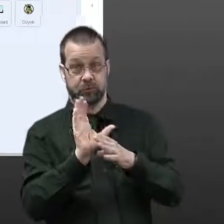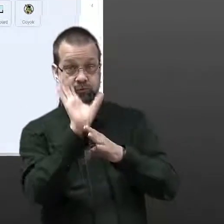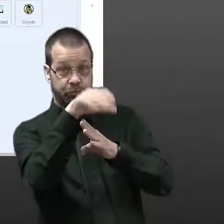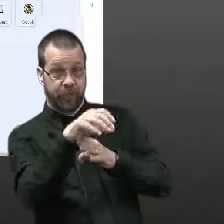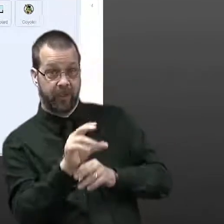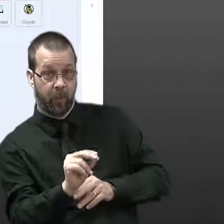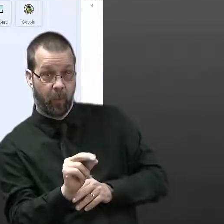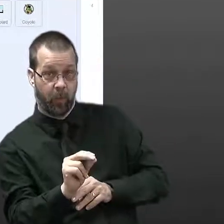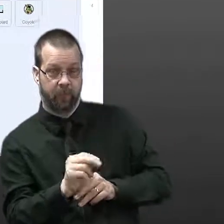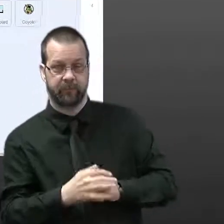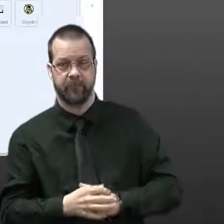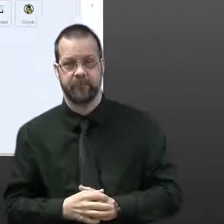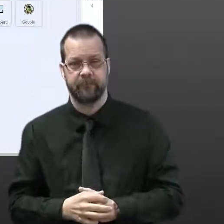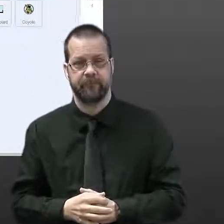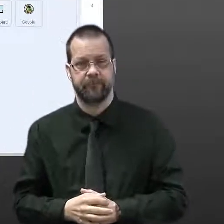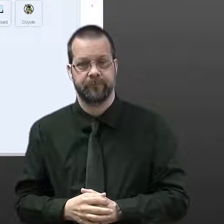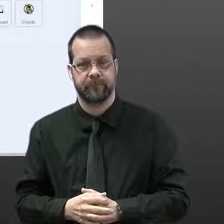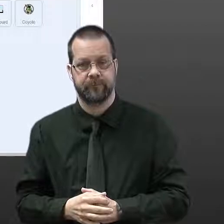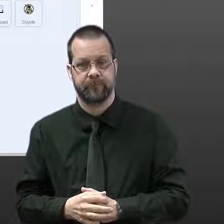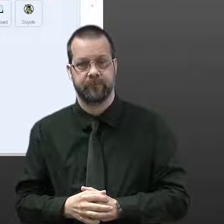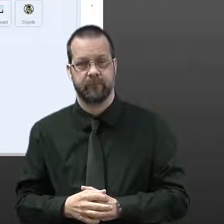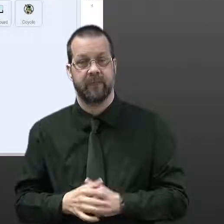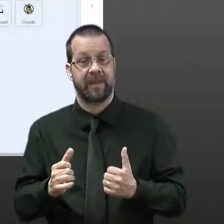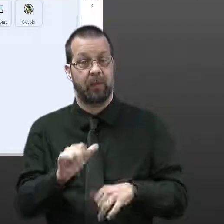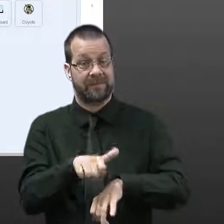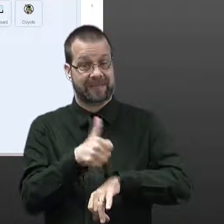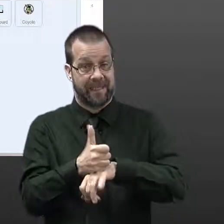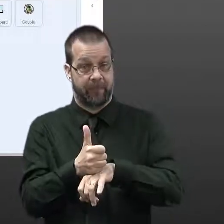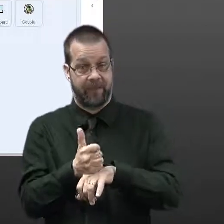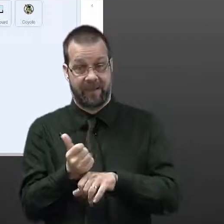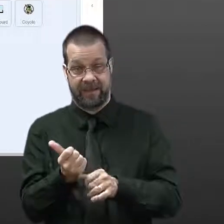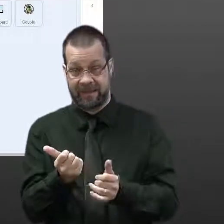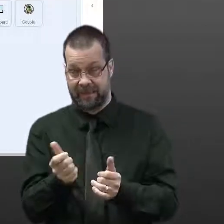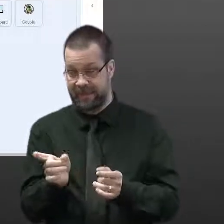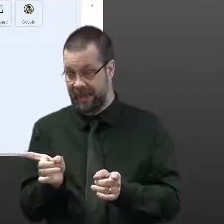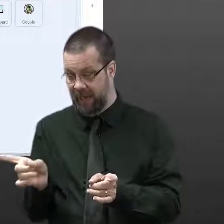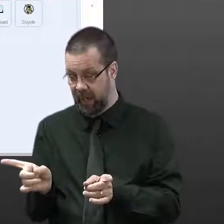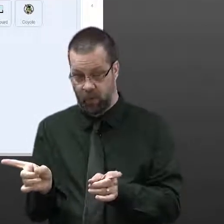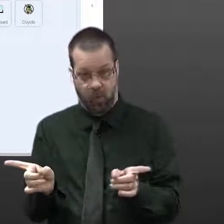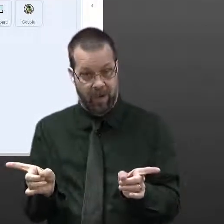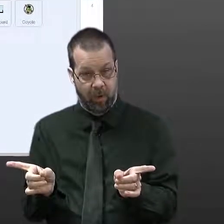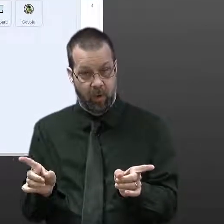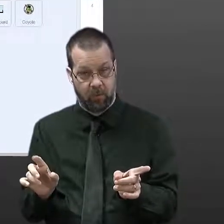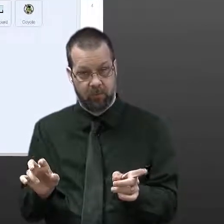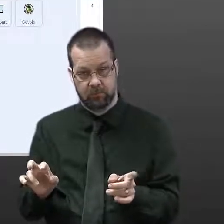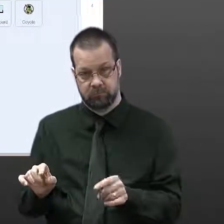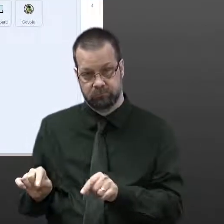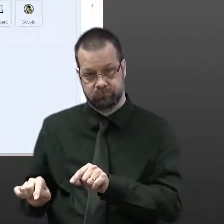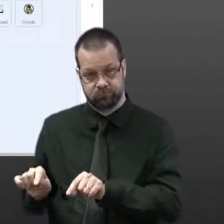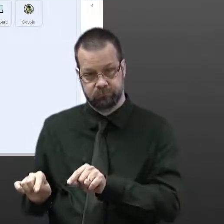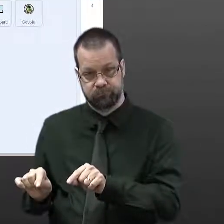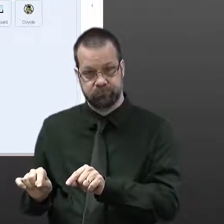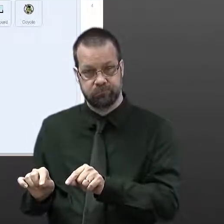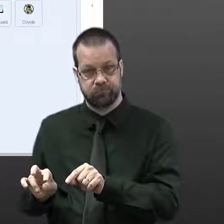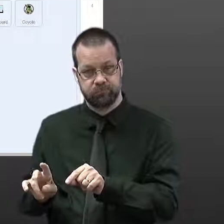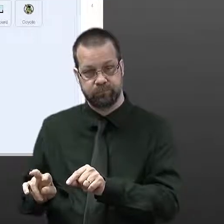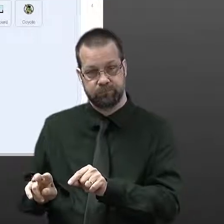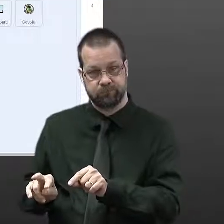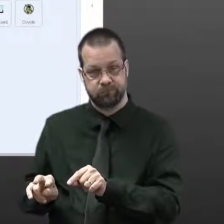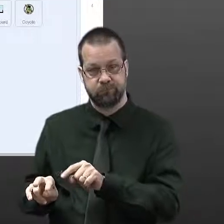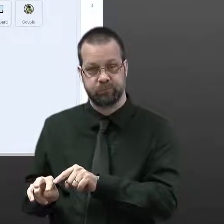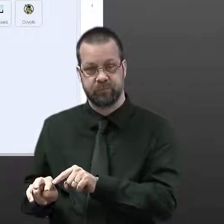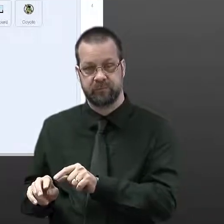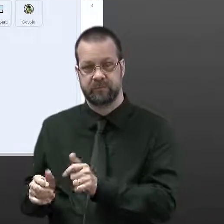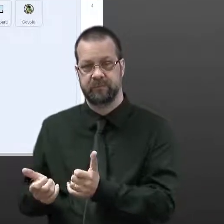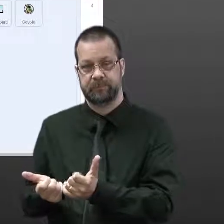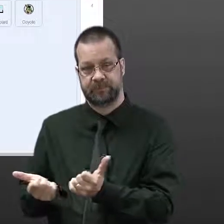thing we're going to do is set up our arrow keys. So we need a forever block. You can find